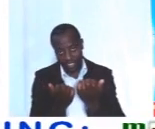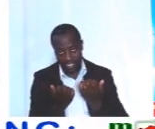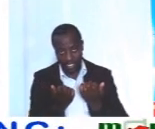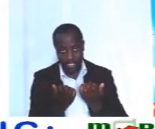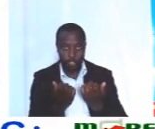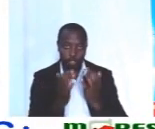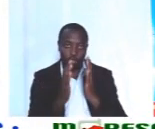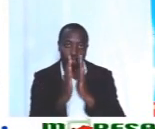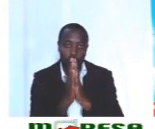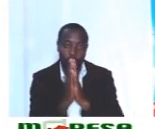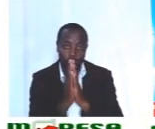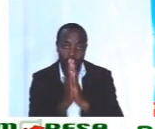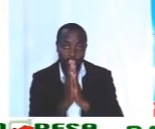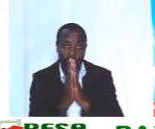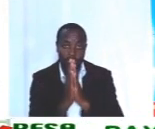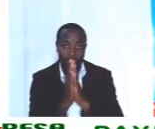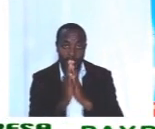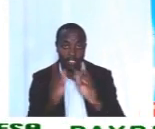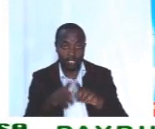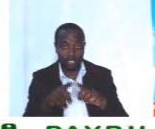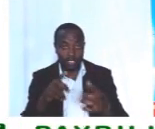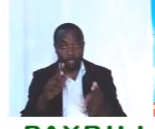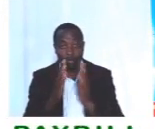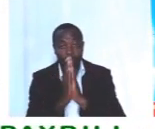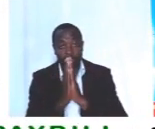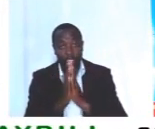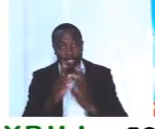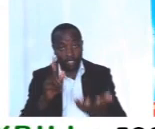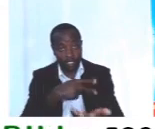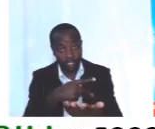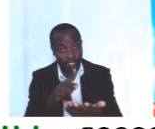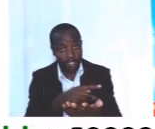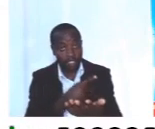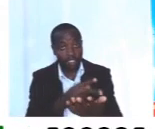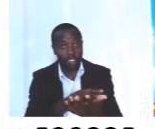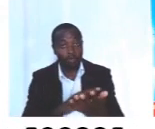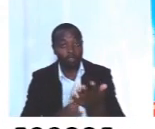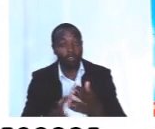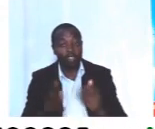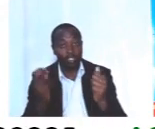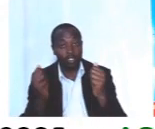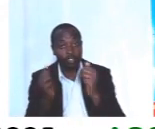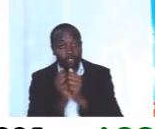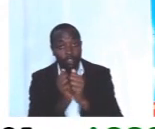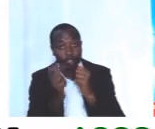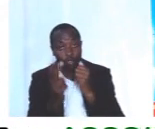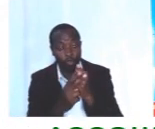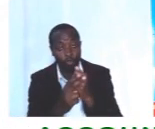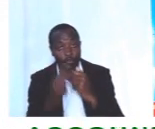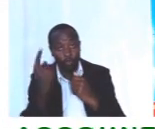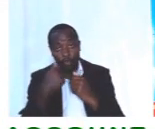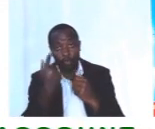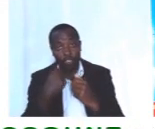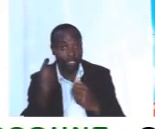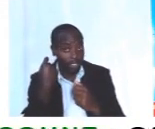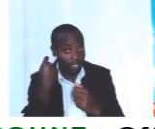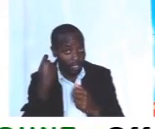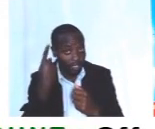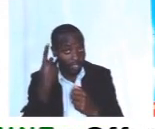a prayer which is in Psalms 19, verse 12 and 13, which says, "Who can understand his